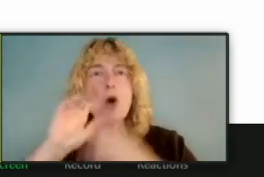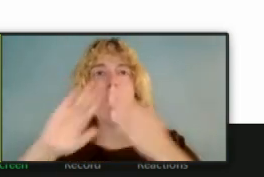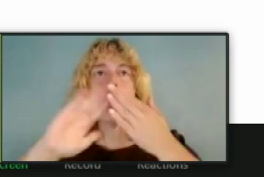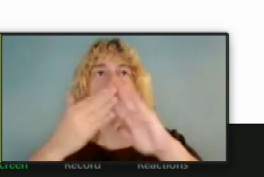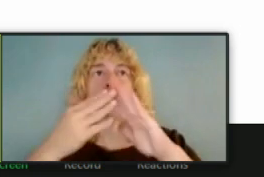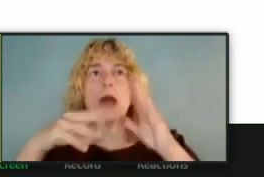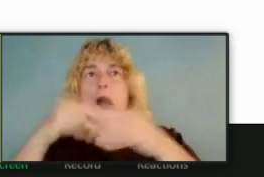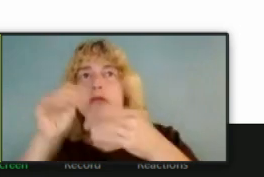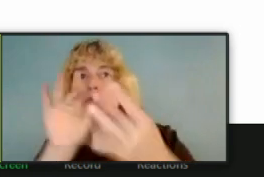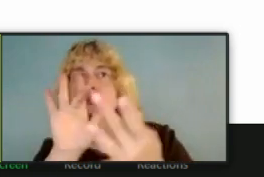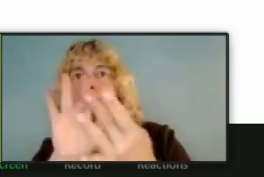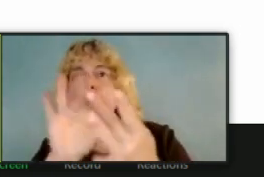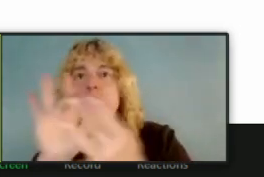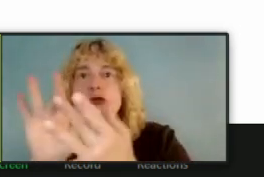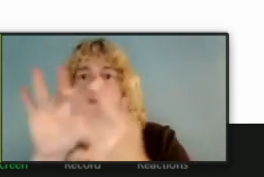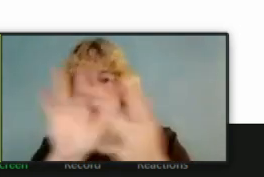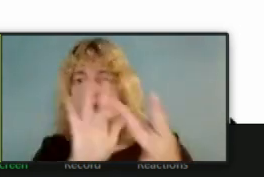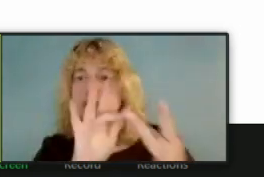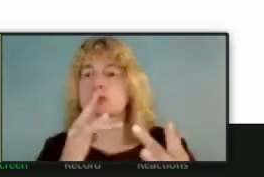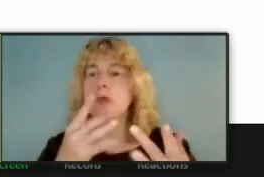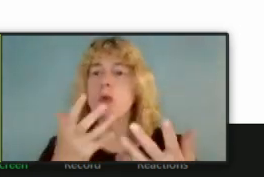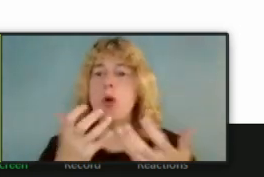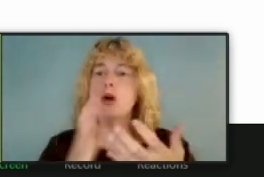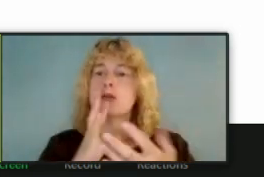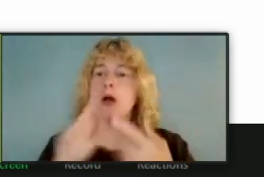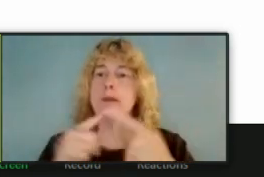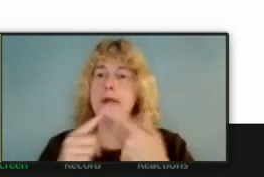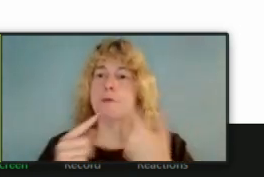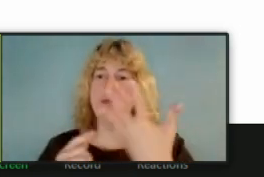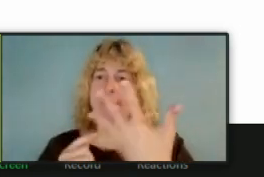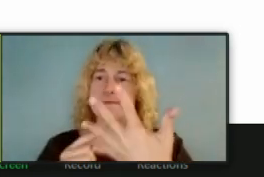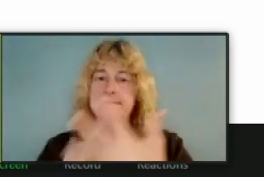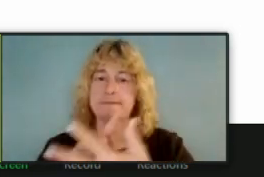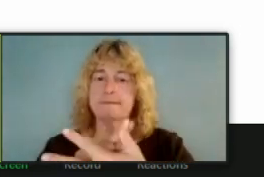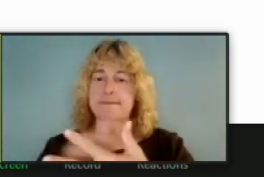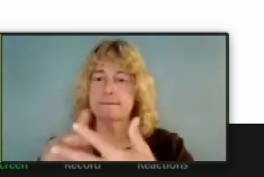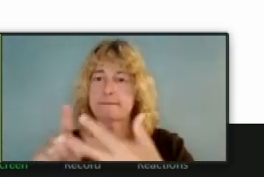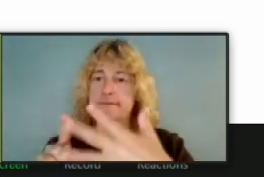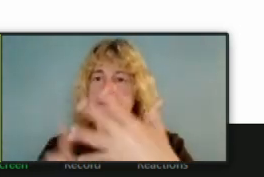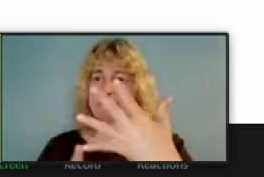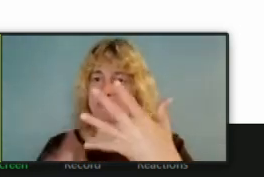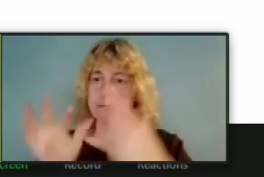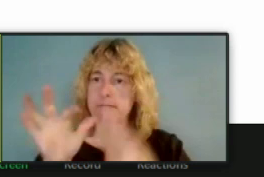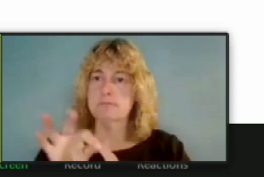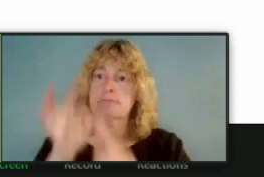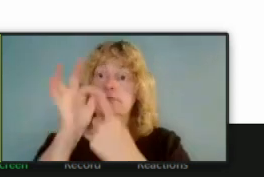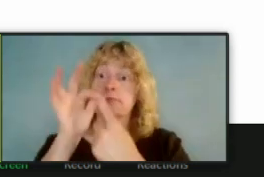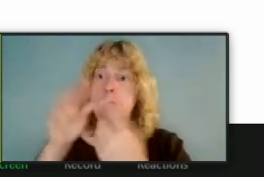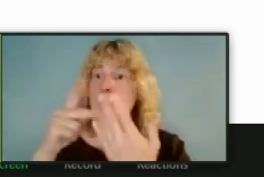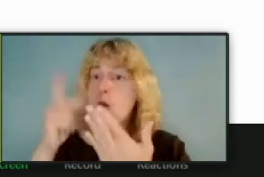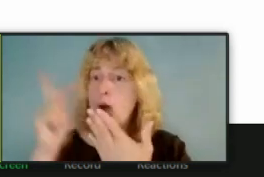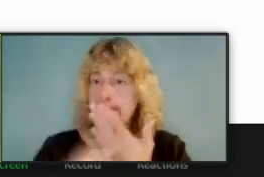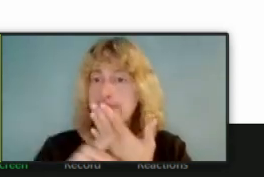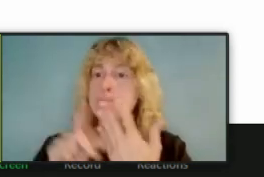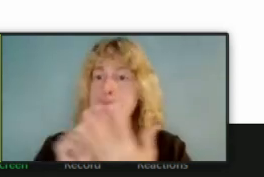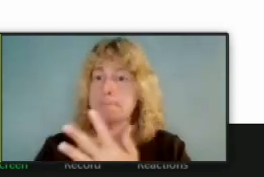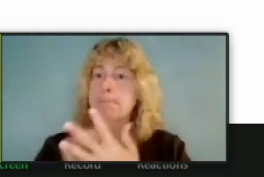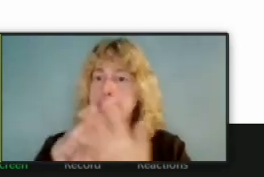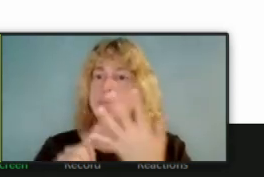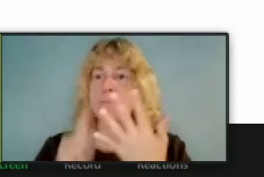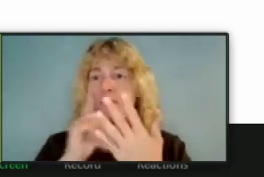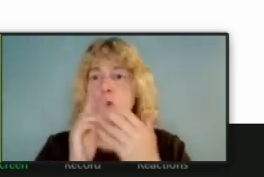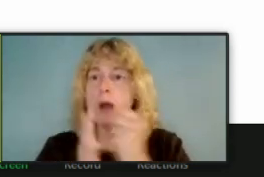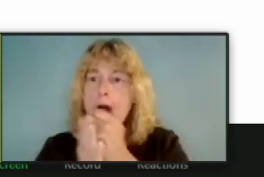the 5 main programs that are actually going on right now to help your customers get assistance. So if we can turn to the next